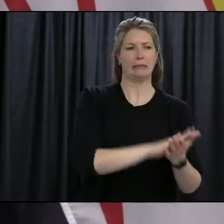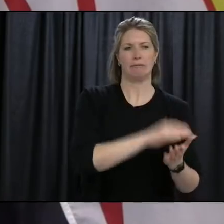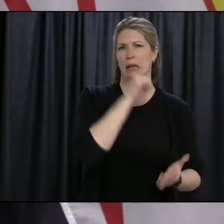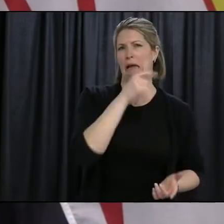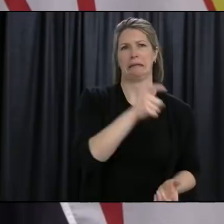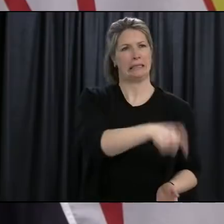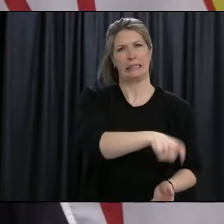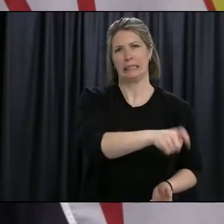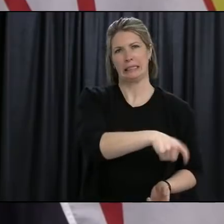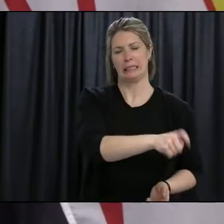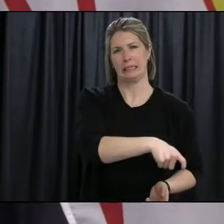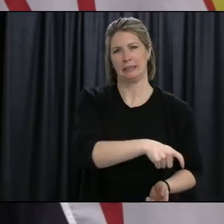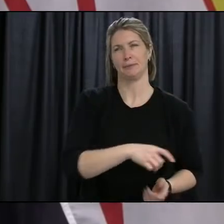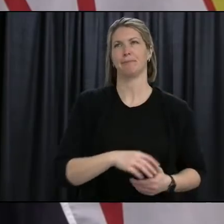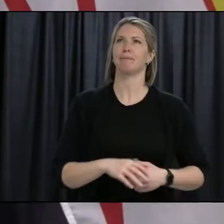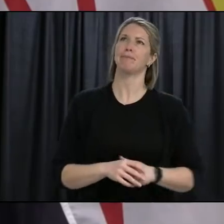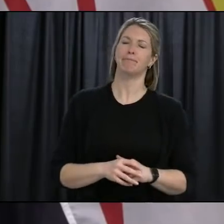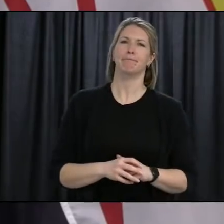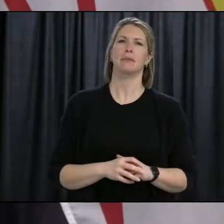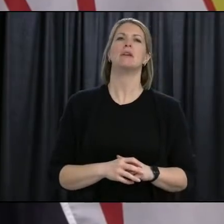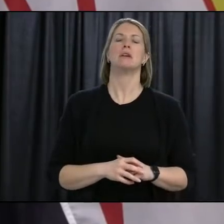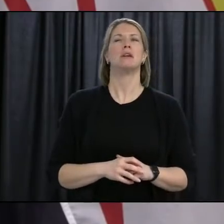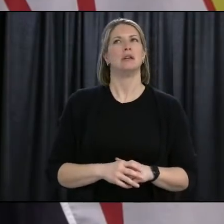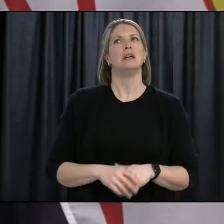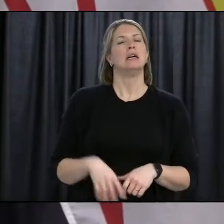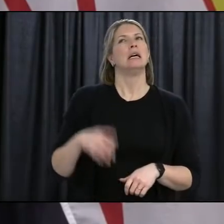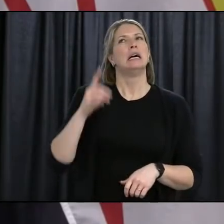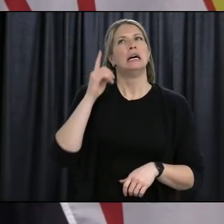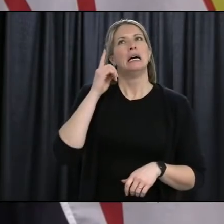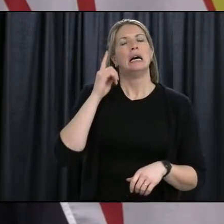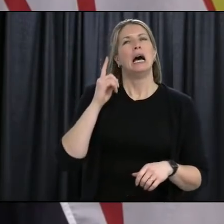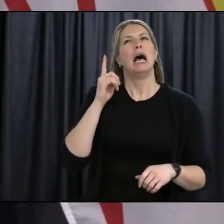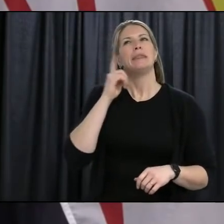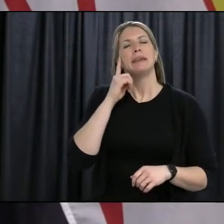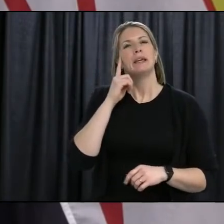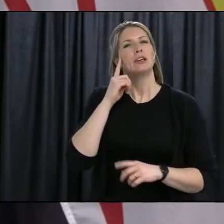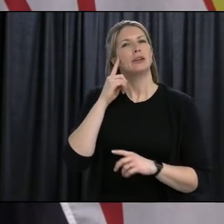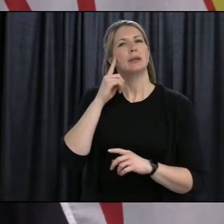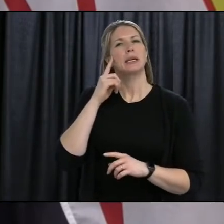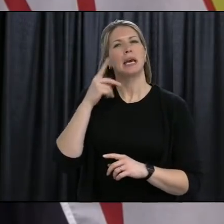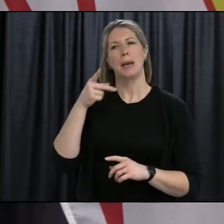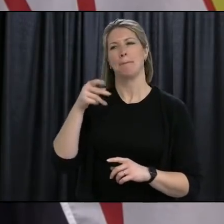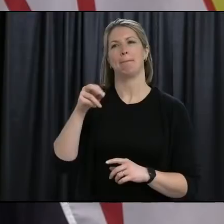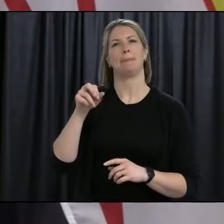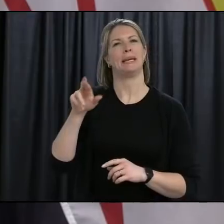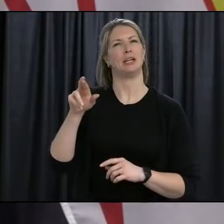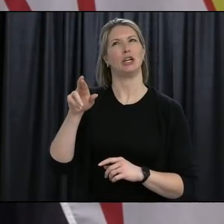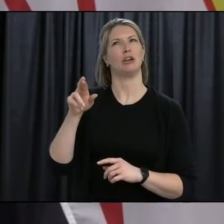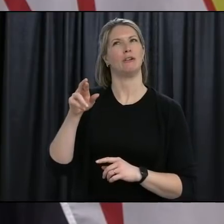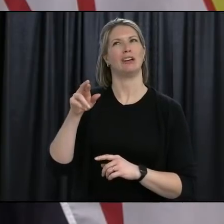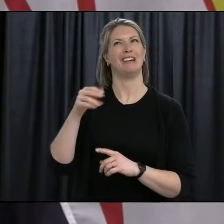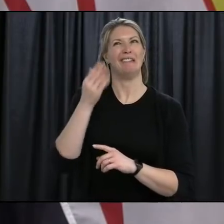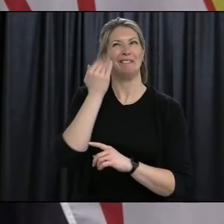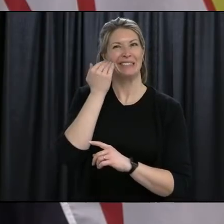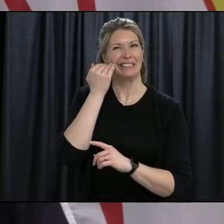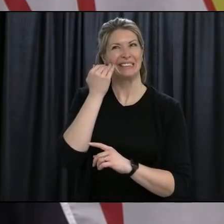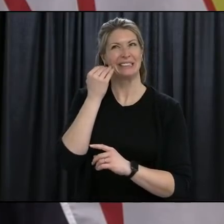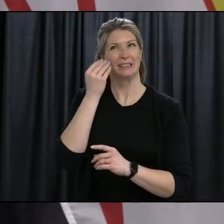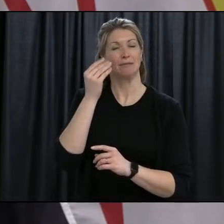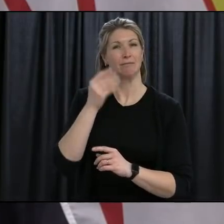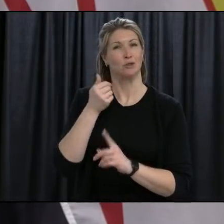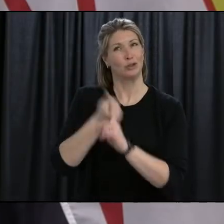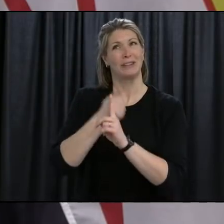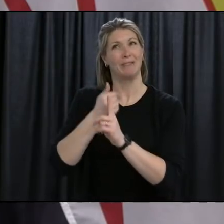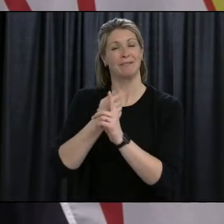So I think, as you said, Peter, you know, for the most part, that tends to be small here.